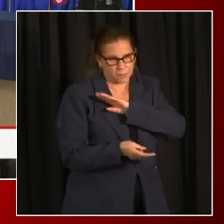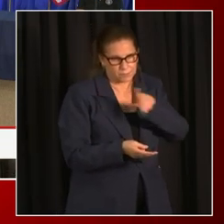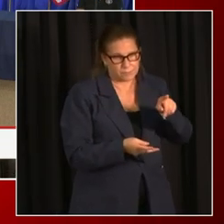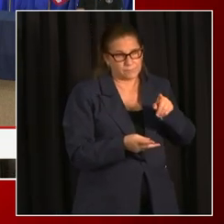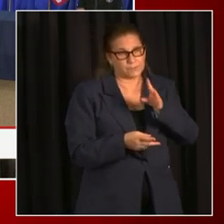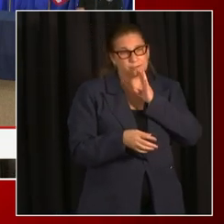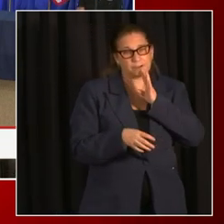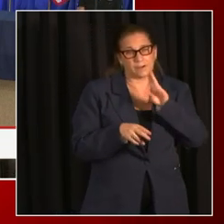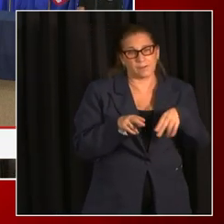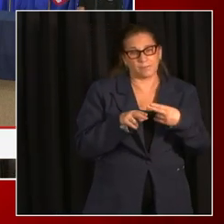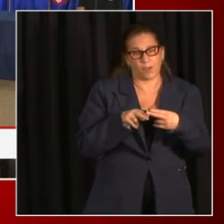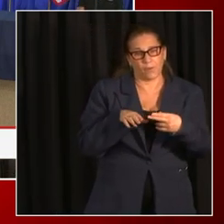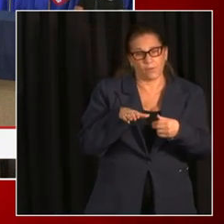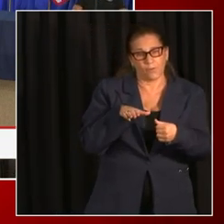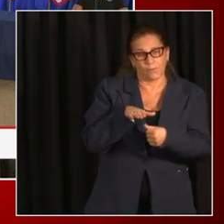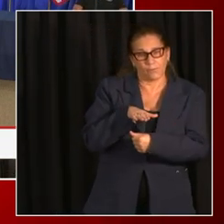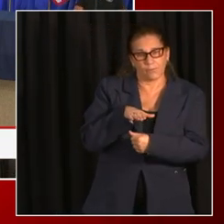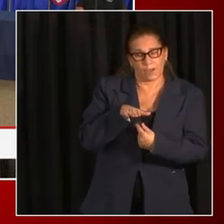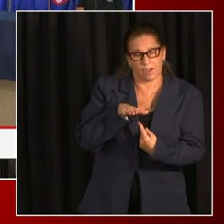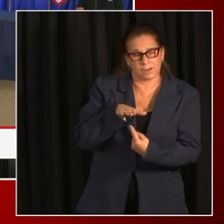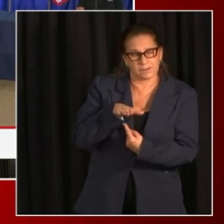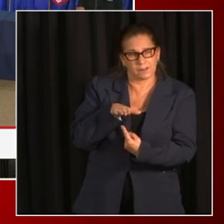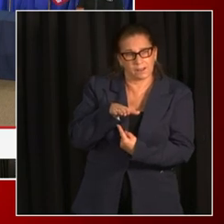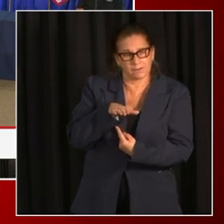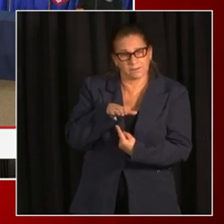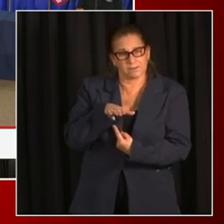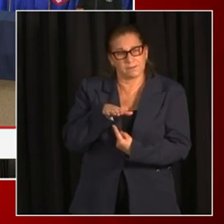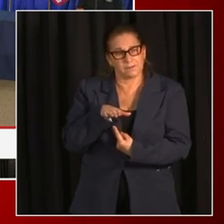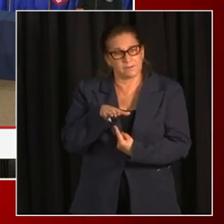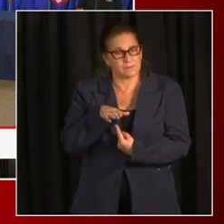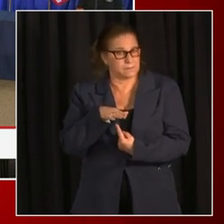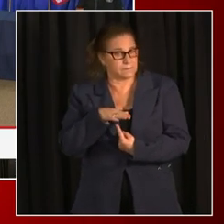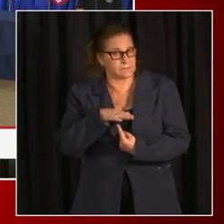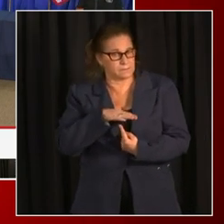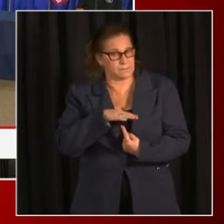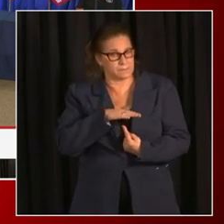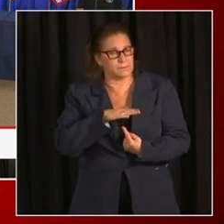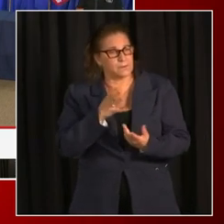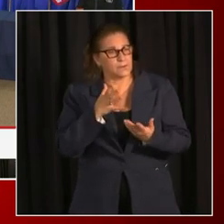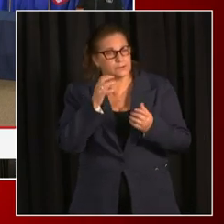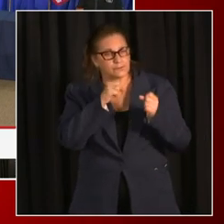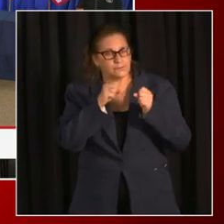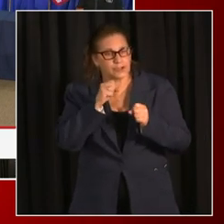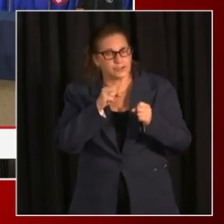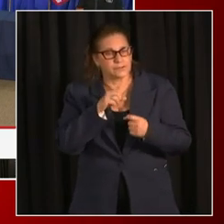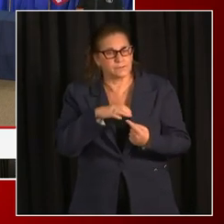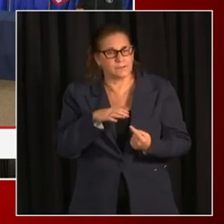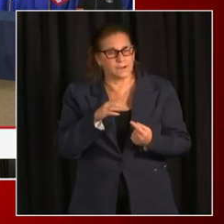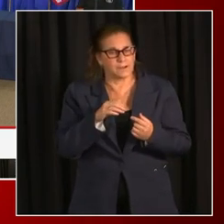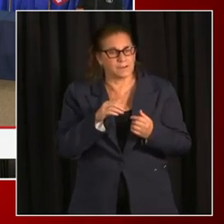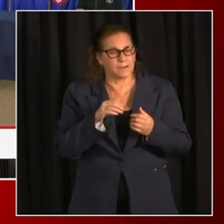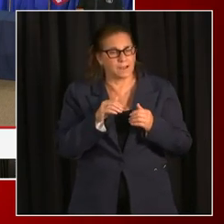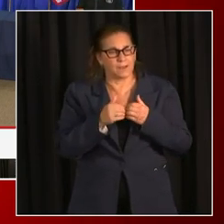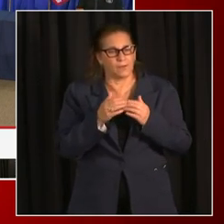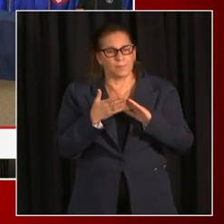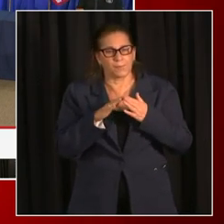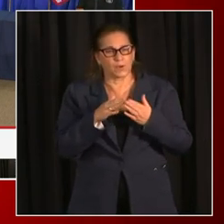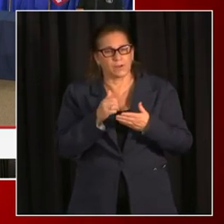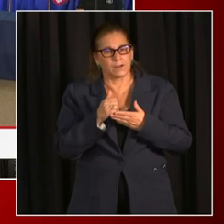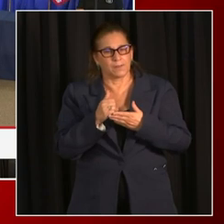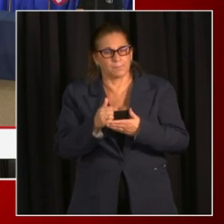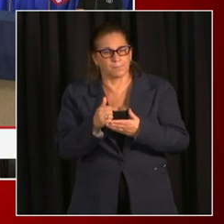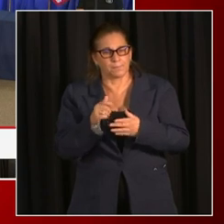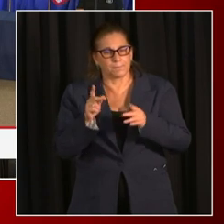in quarantine is the most effective strategy at this point. Can you talk about, what more the city is doing to try and ensure that